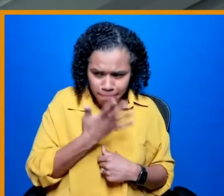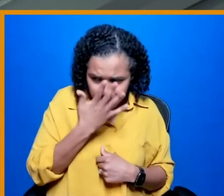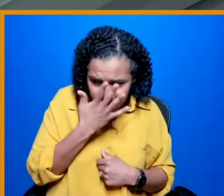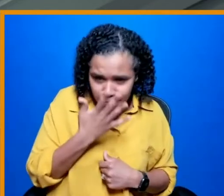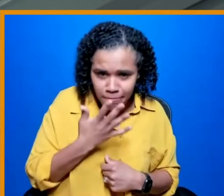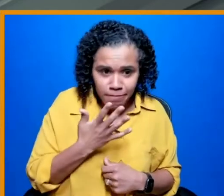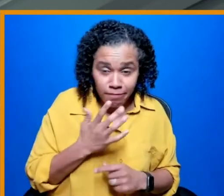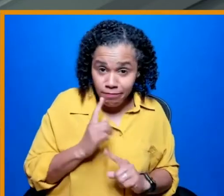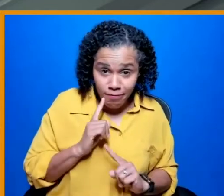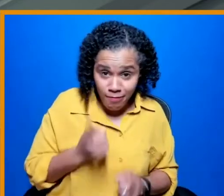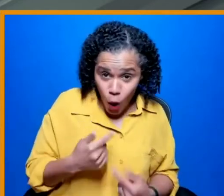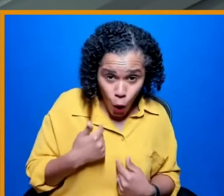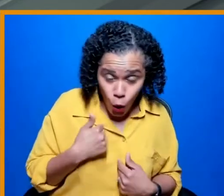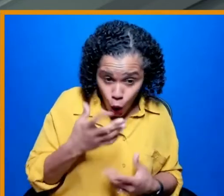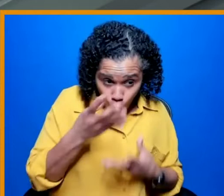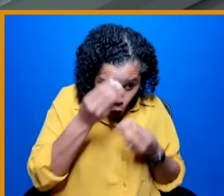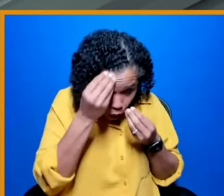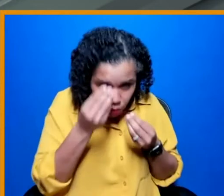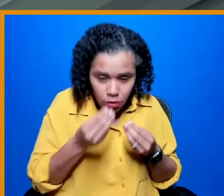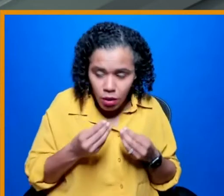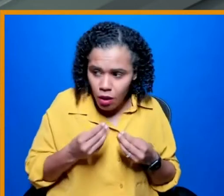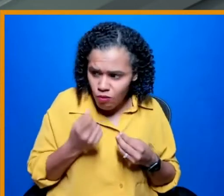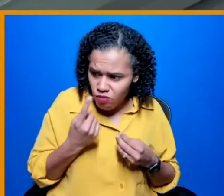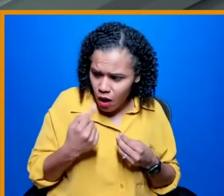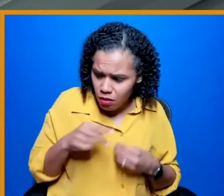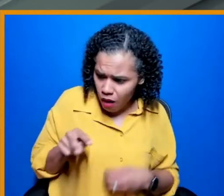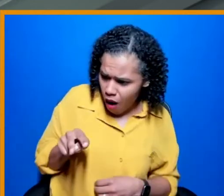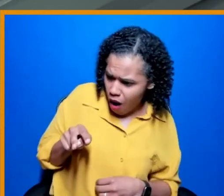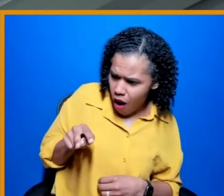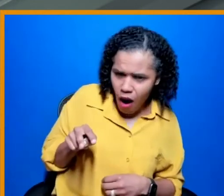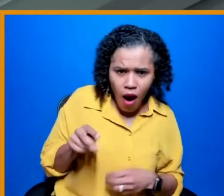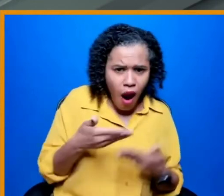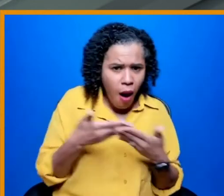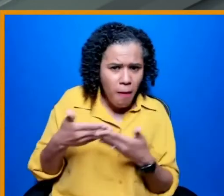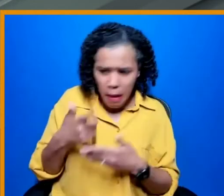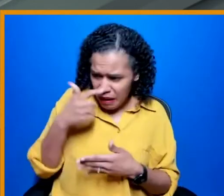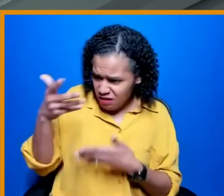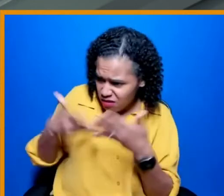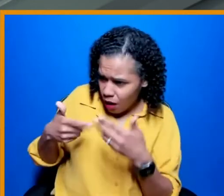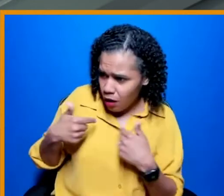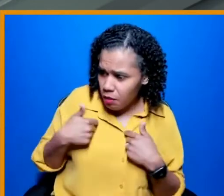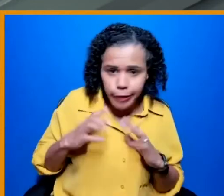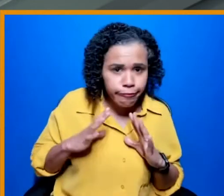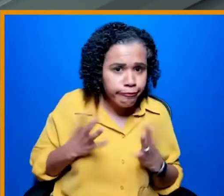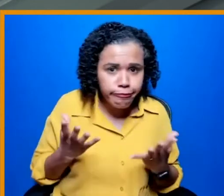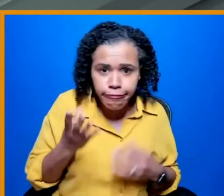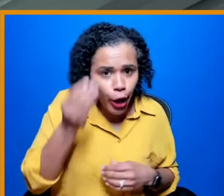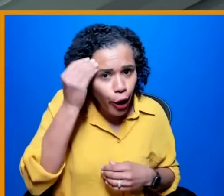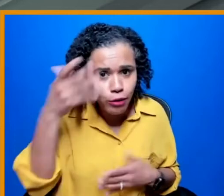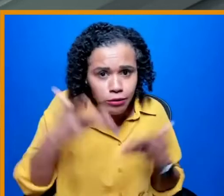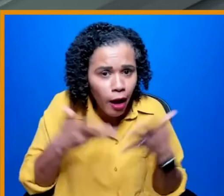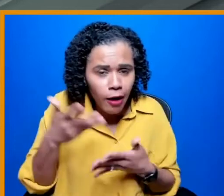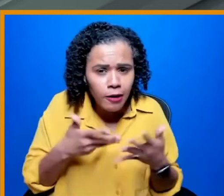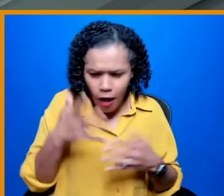do the same, I hadn't thought to try, particularly since as a child, I had learned some basic